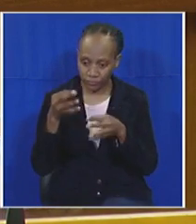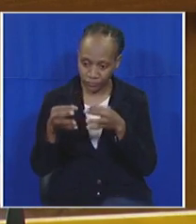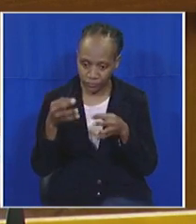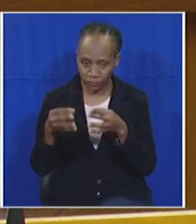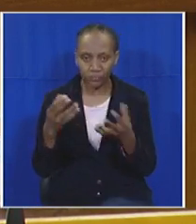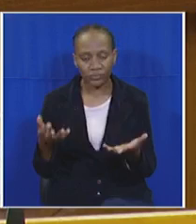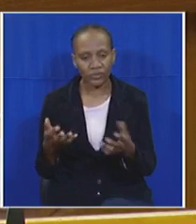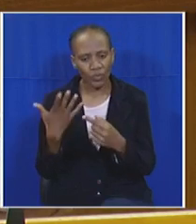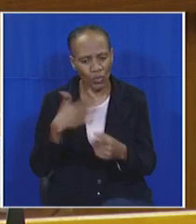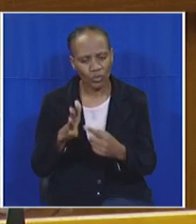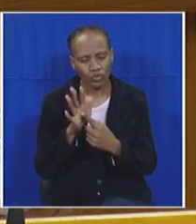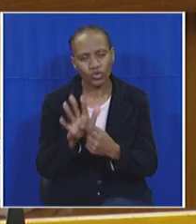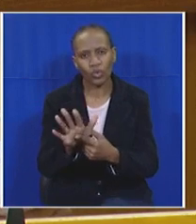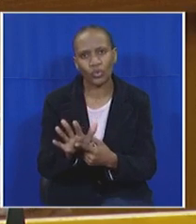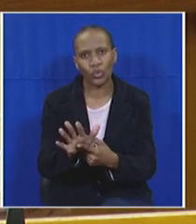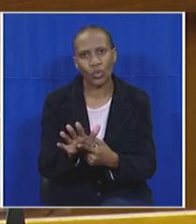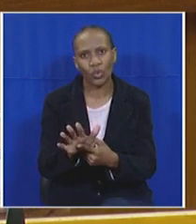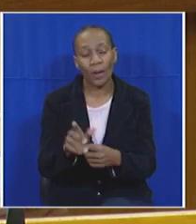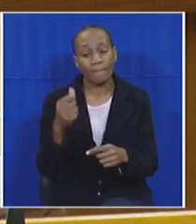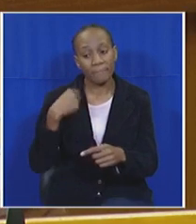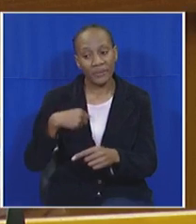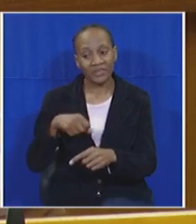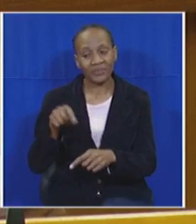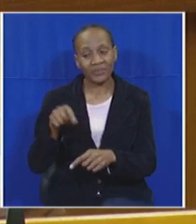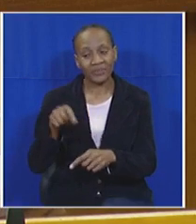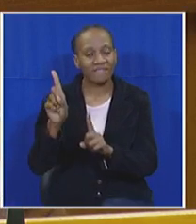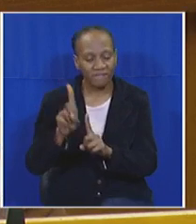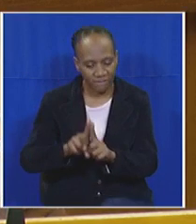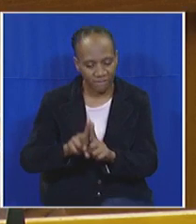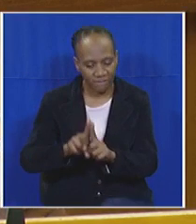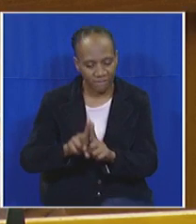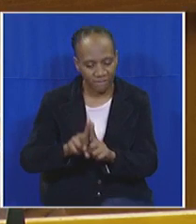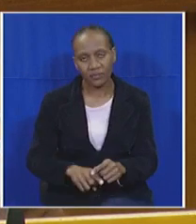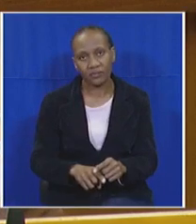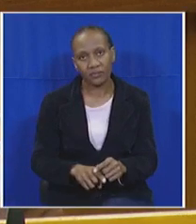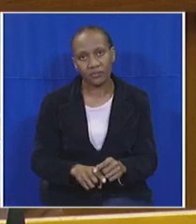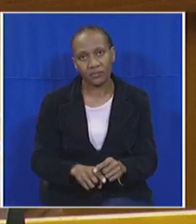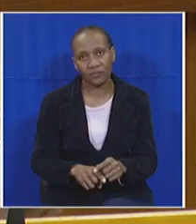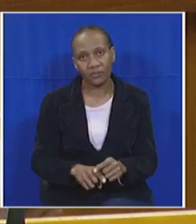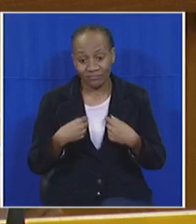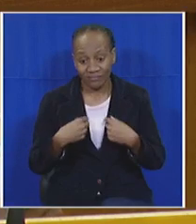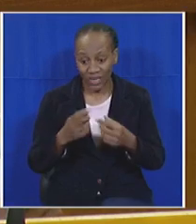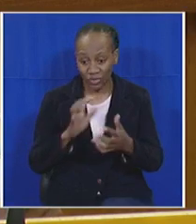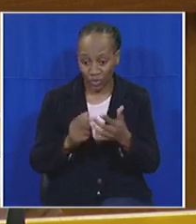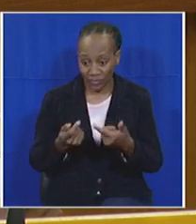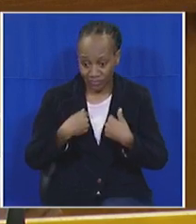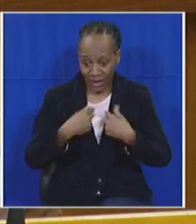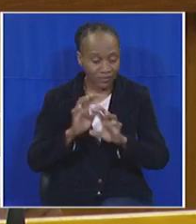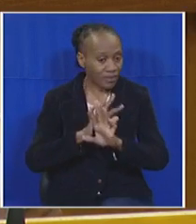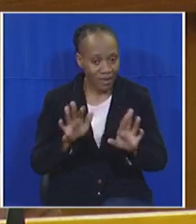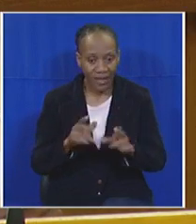of a fragile and failing municipality are not my views, but come straight from